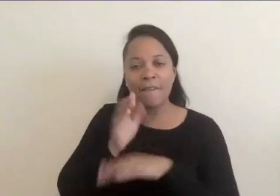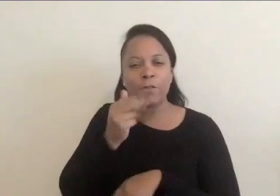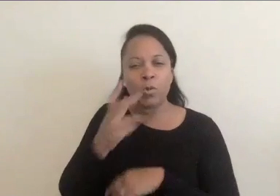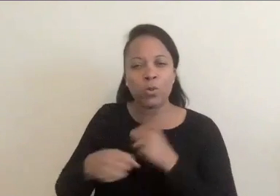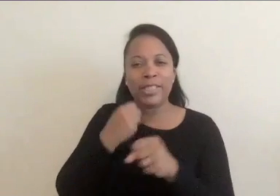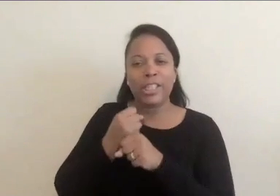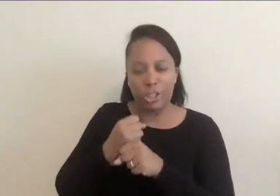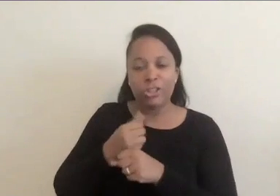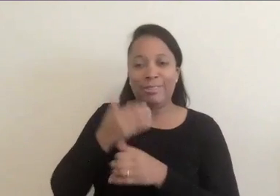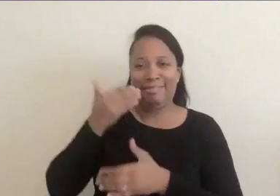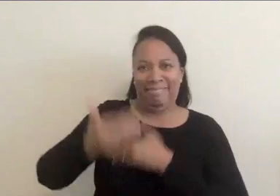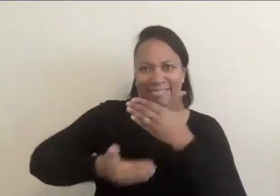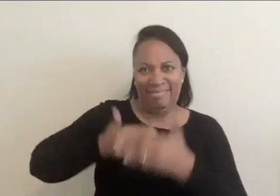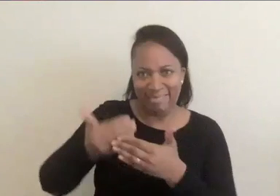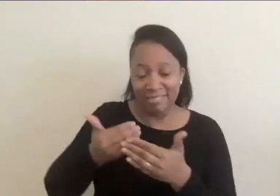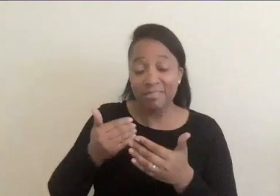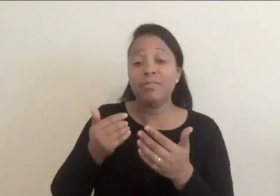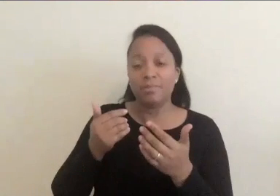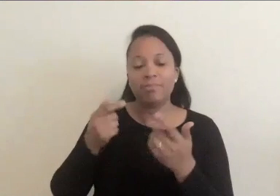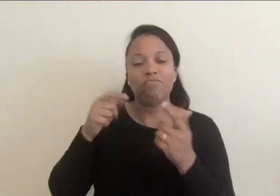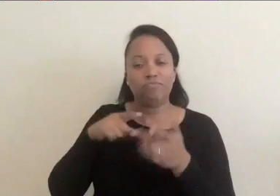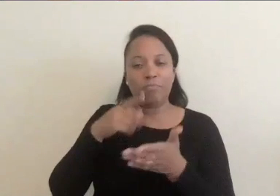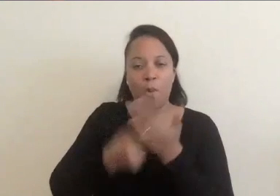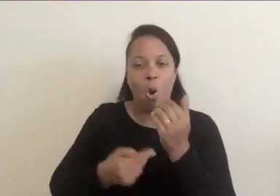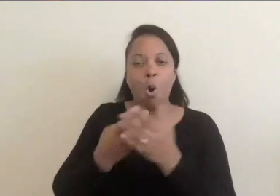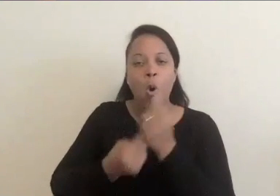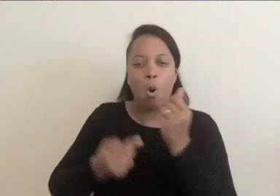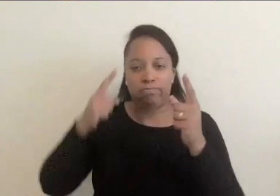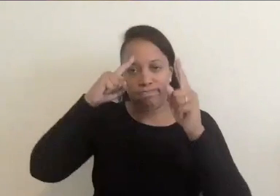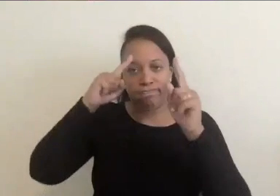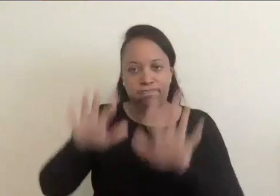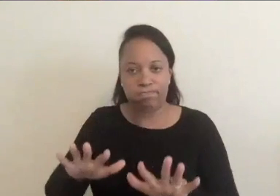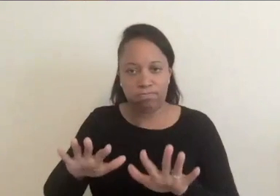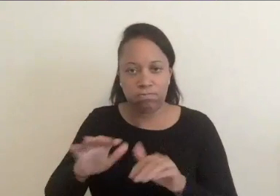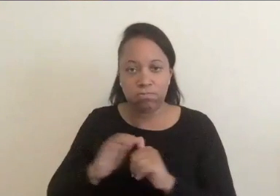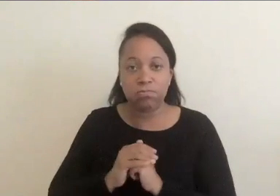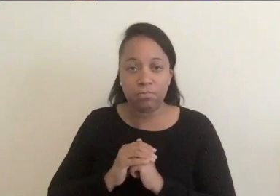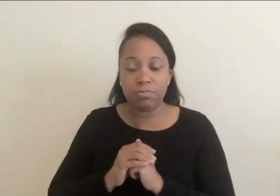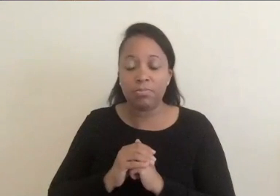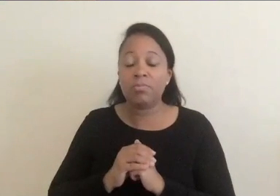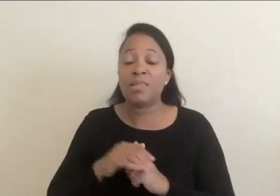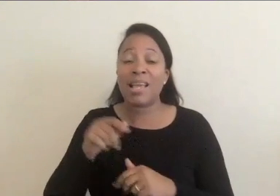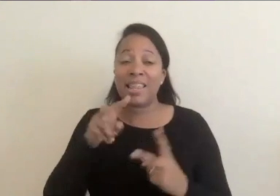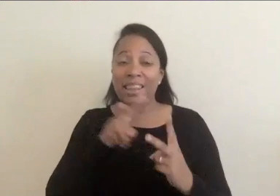was settled. Although these cases can't be treated as a specific